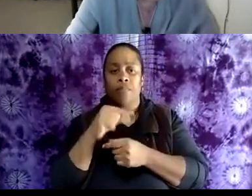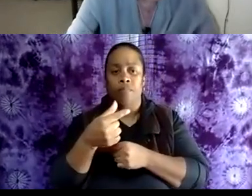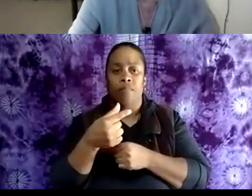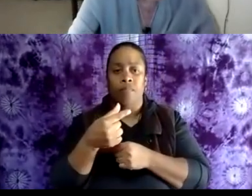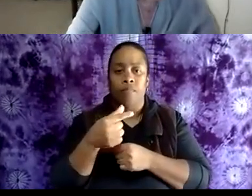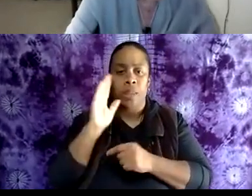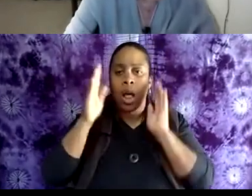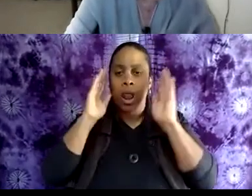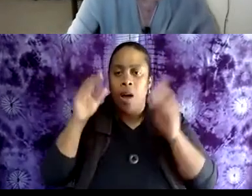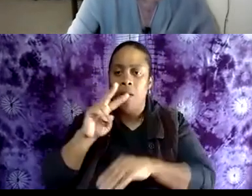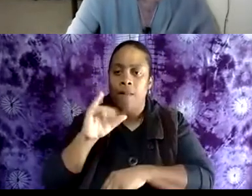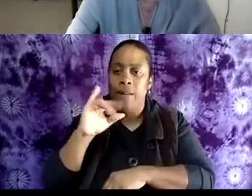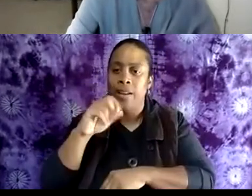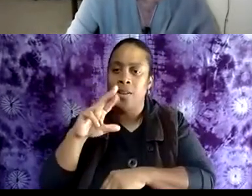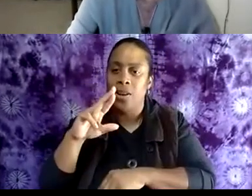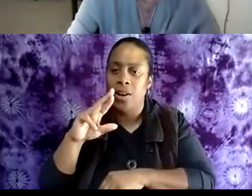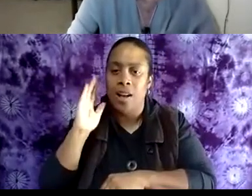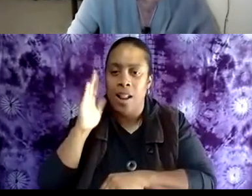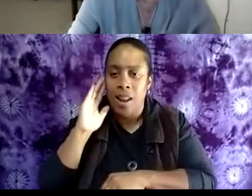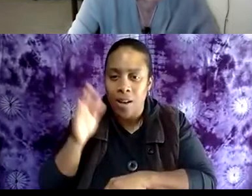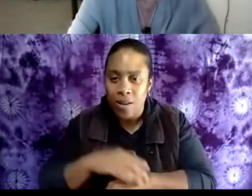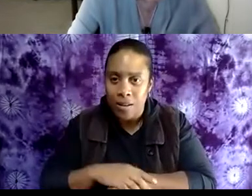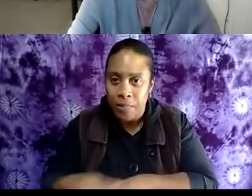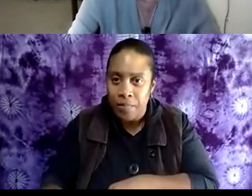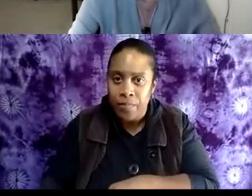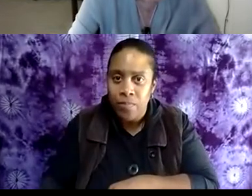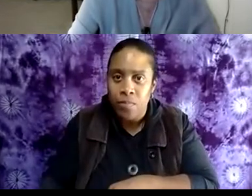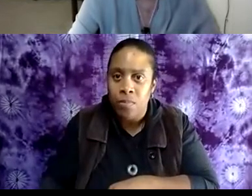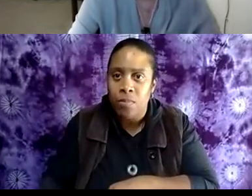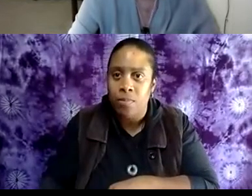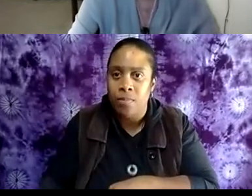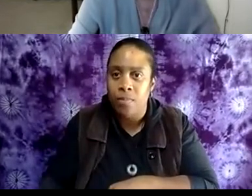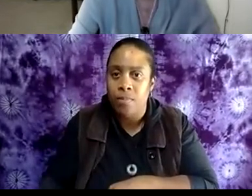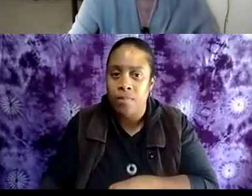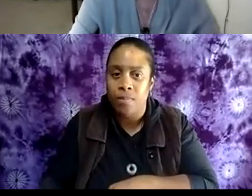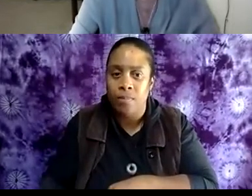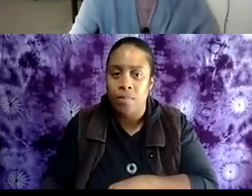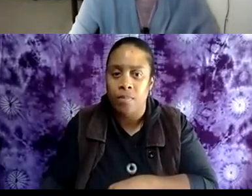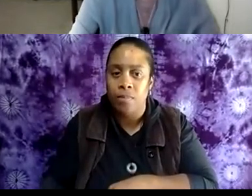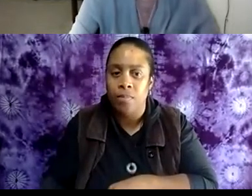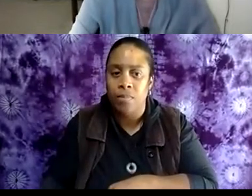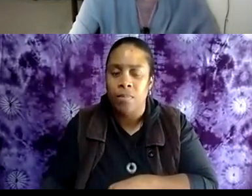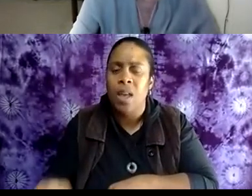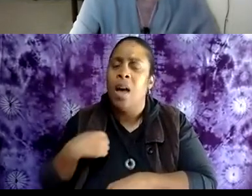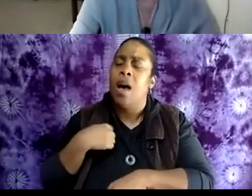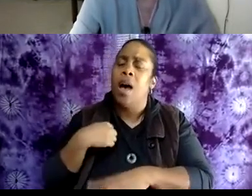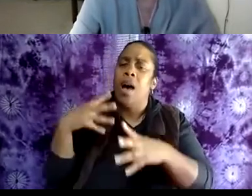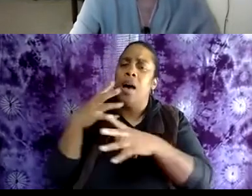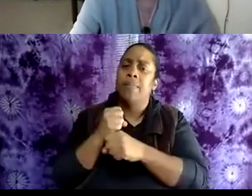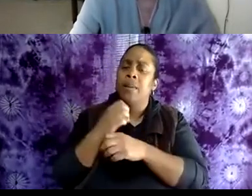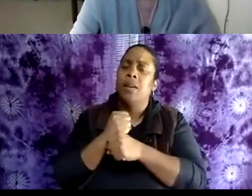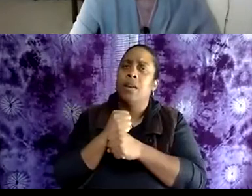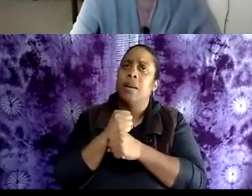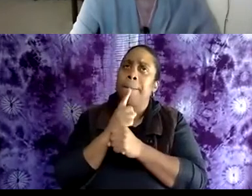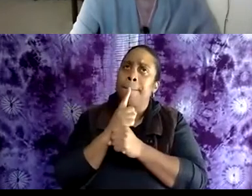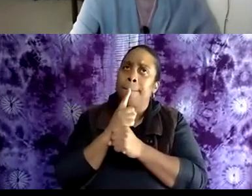Victor. Hi. Thank you for visiting. All right, so what I'm getting from what you said,